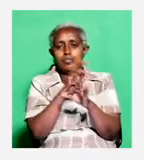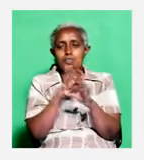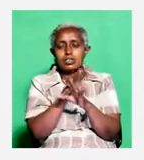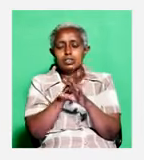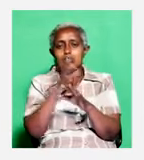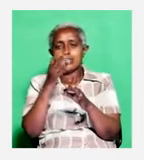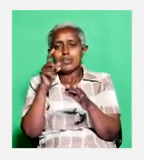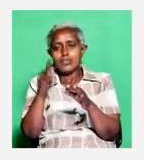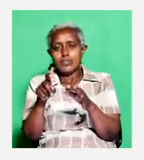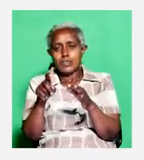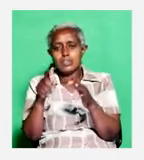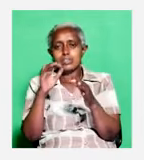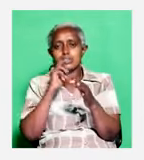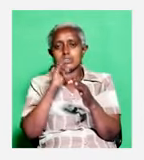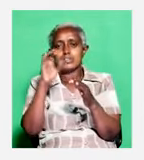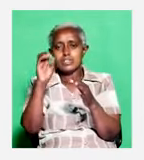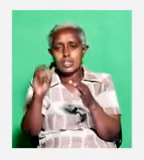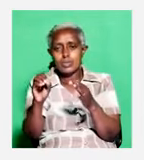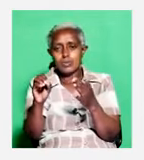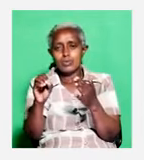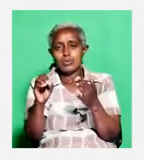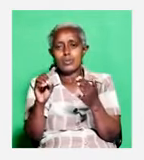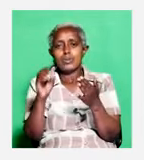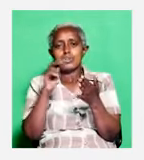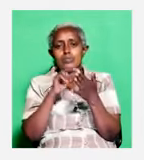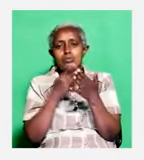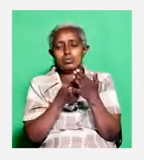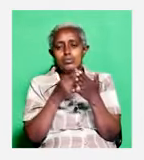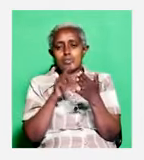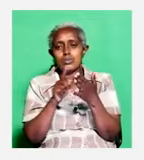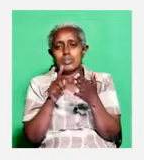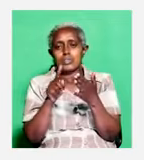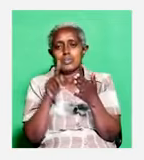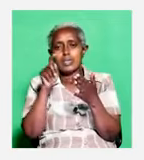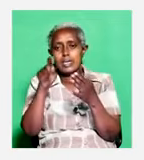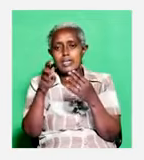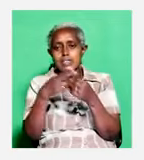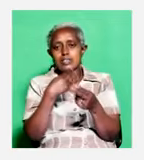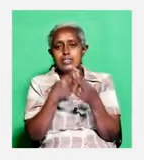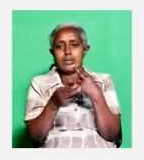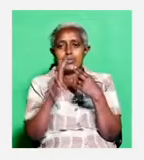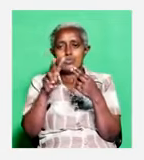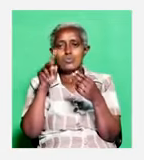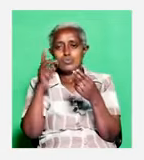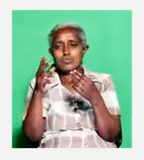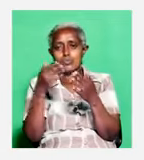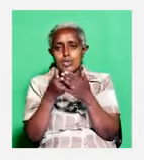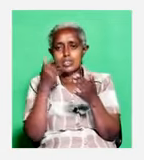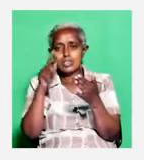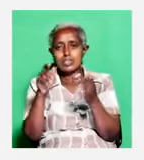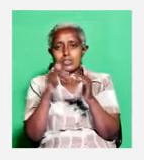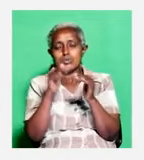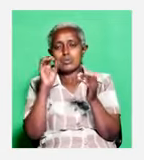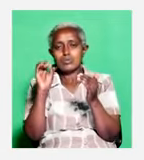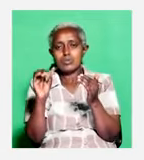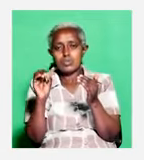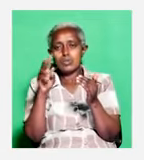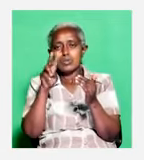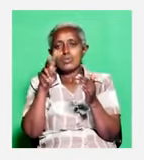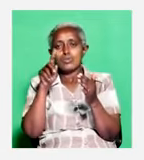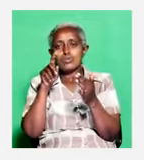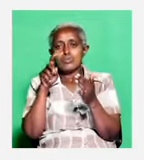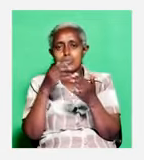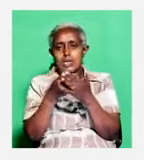x is 0, implies this one x times 2 2 minus x is 0, 2